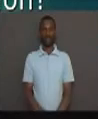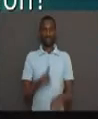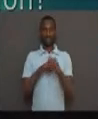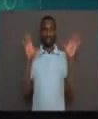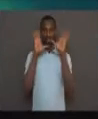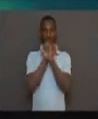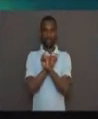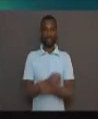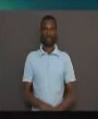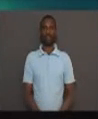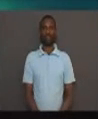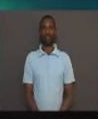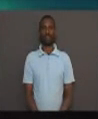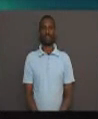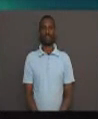Time's up.